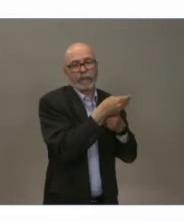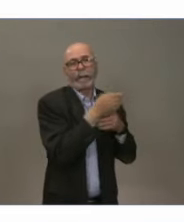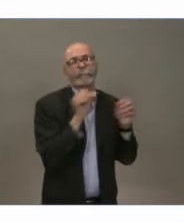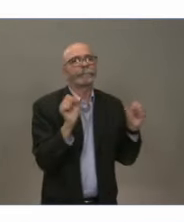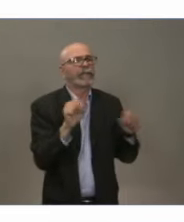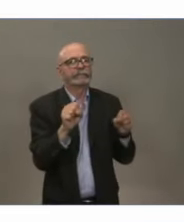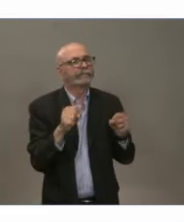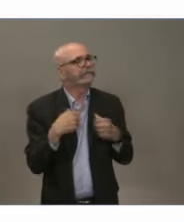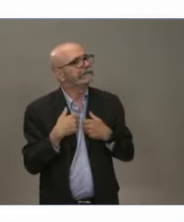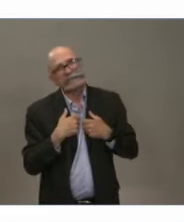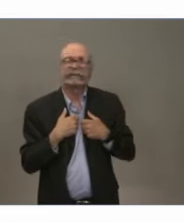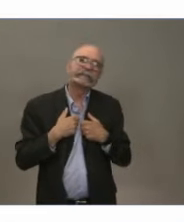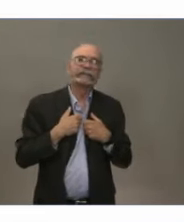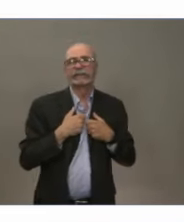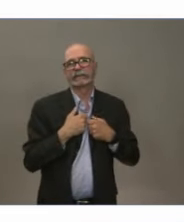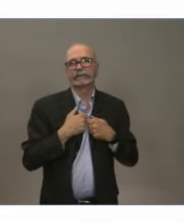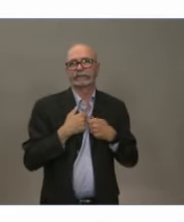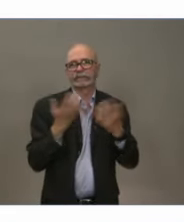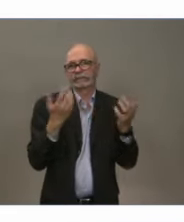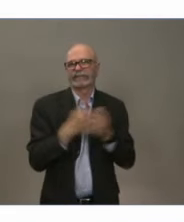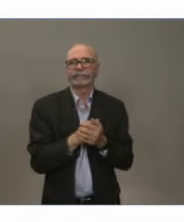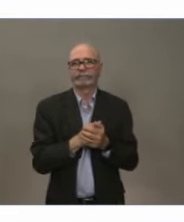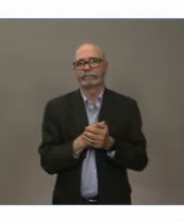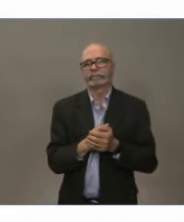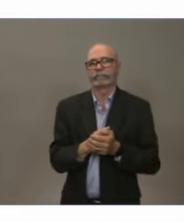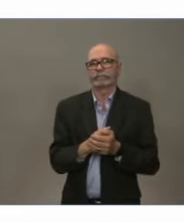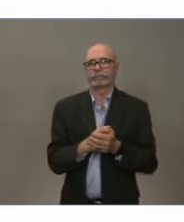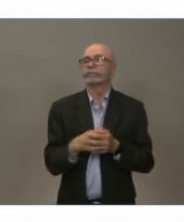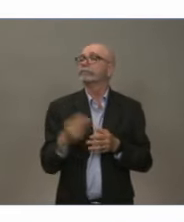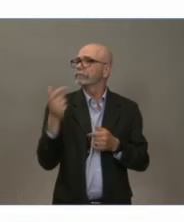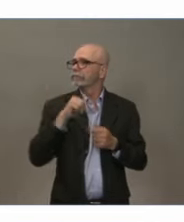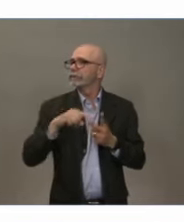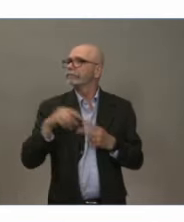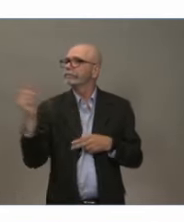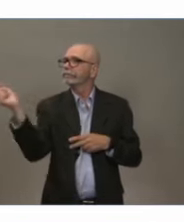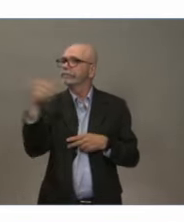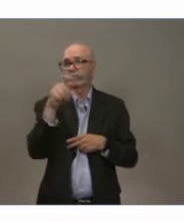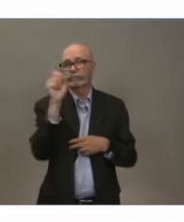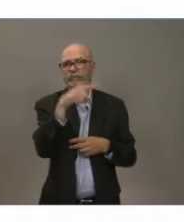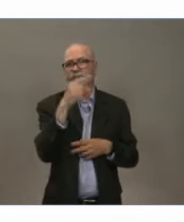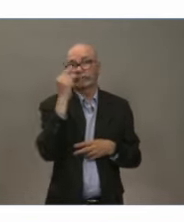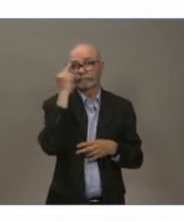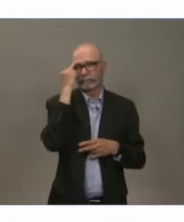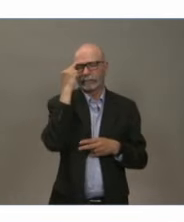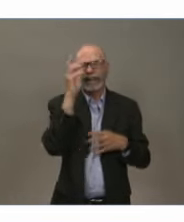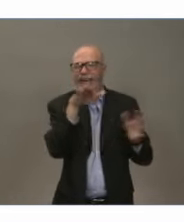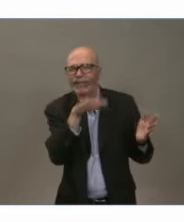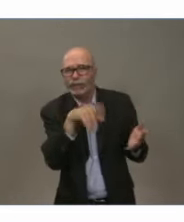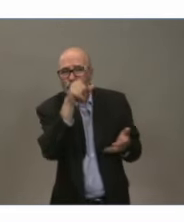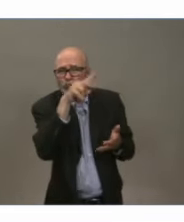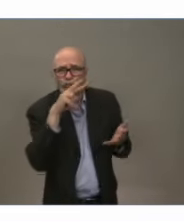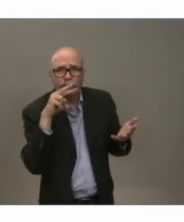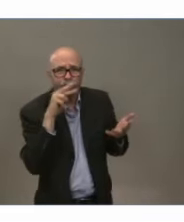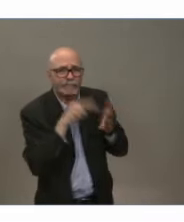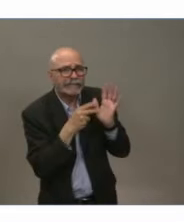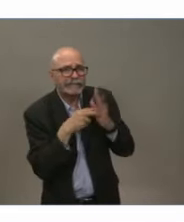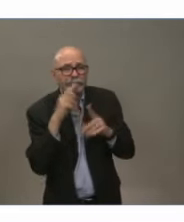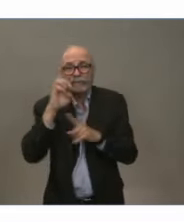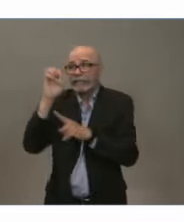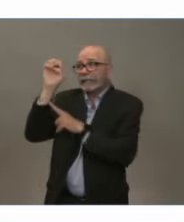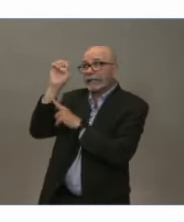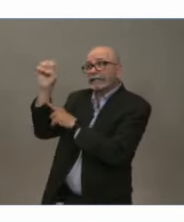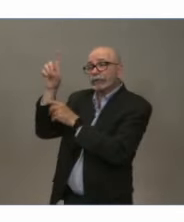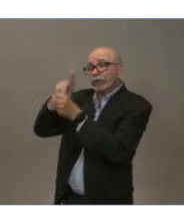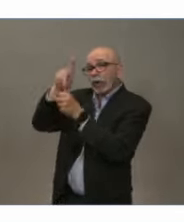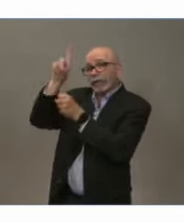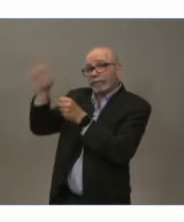ahead, Keith, with your follow-up. So I'm taking from that, are you saying that the connection between East Dartmouth and the long-term care homes is that a lot